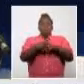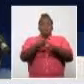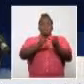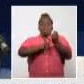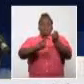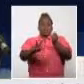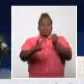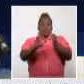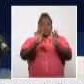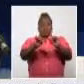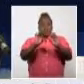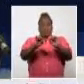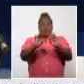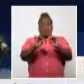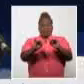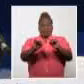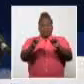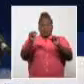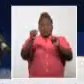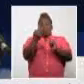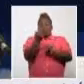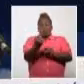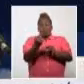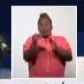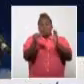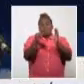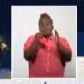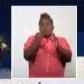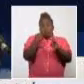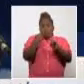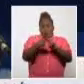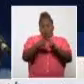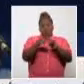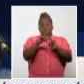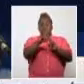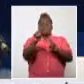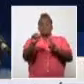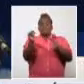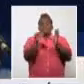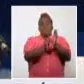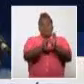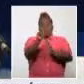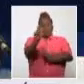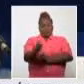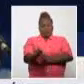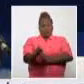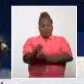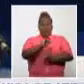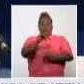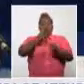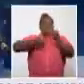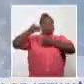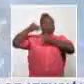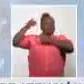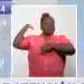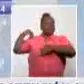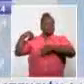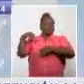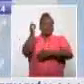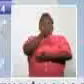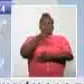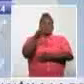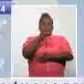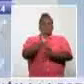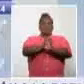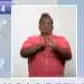per 100,000 inhabitants. And in this case, as in previous days, the special municipality of the Isle of Youth